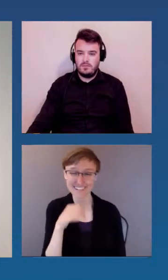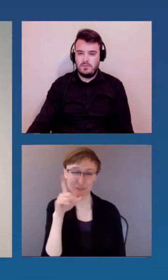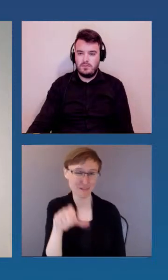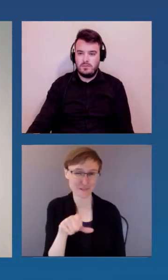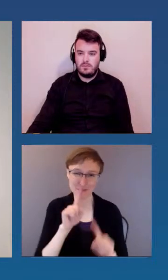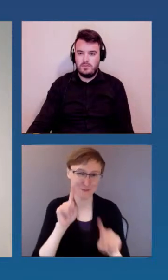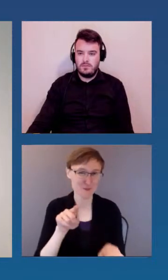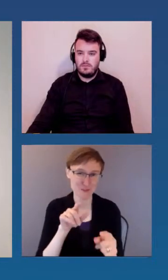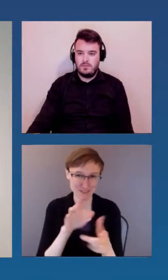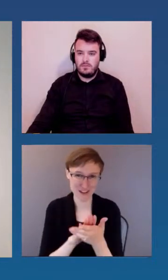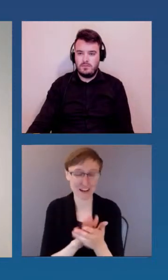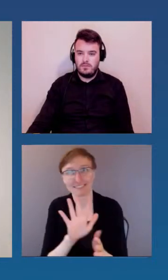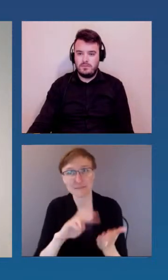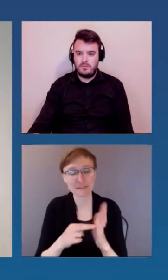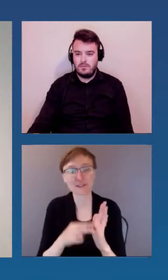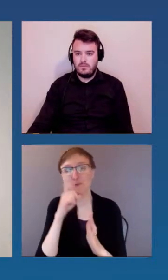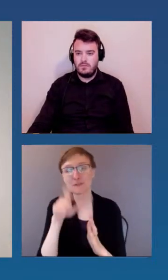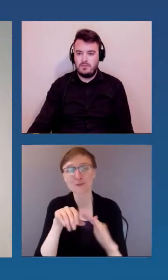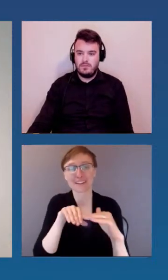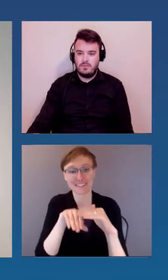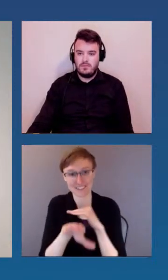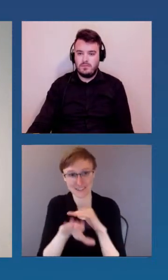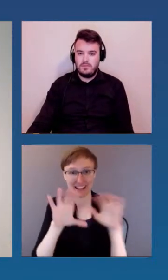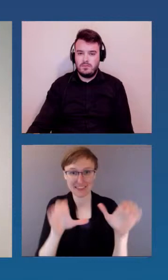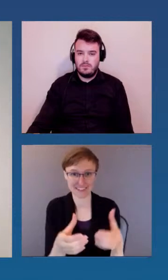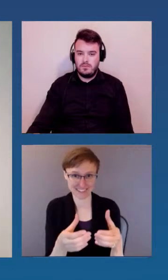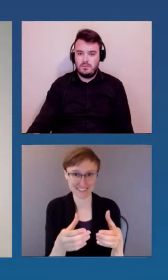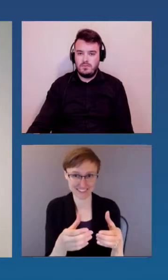or as has already started in a few places.